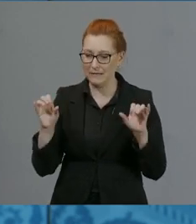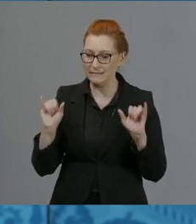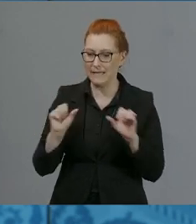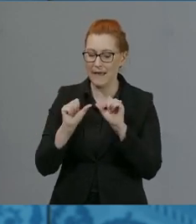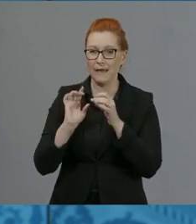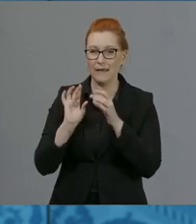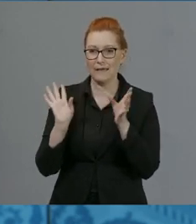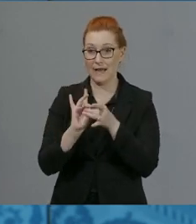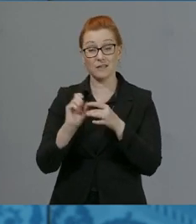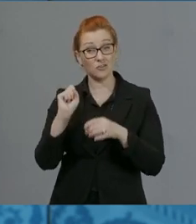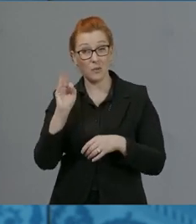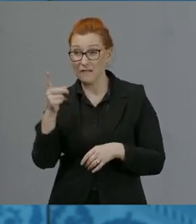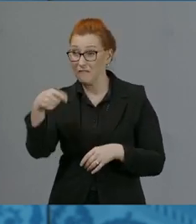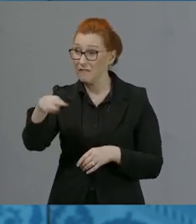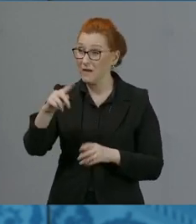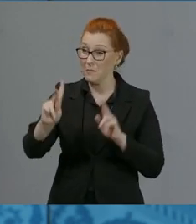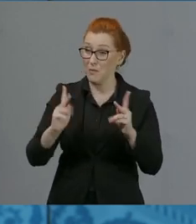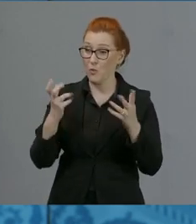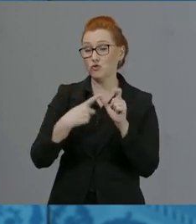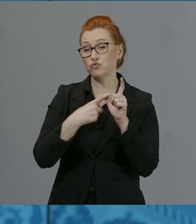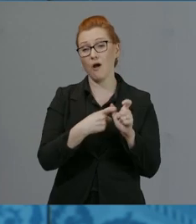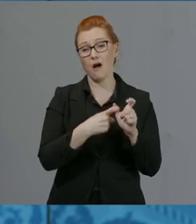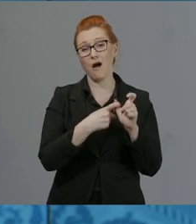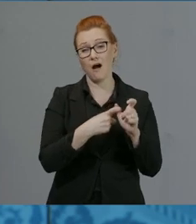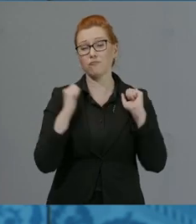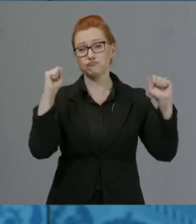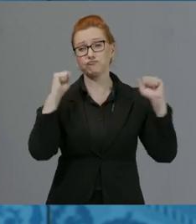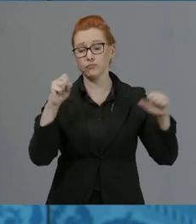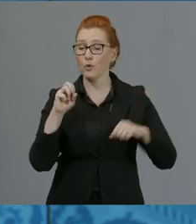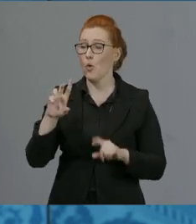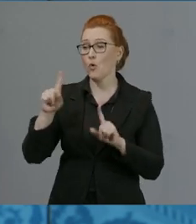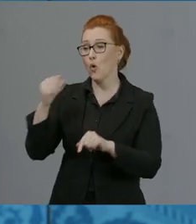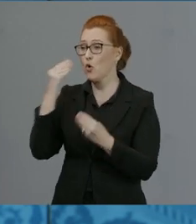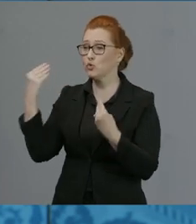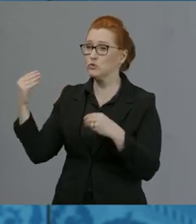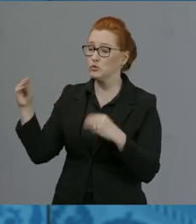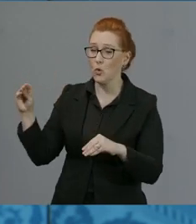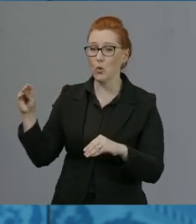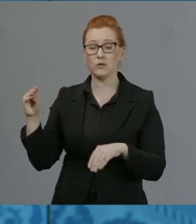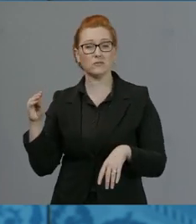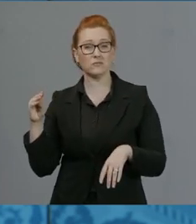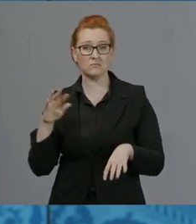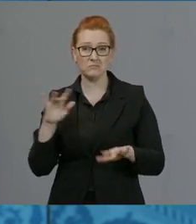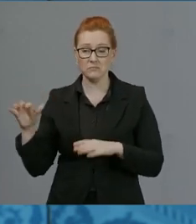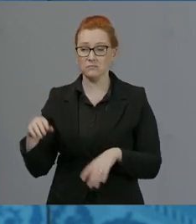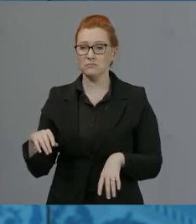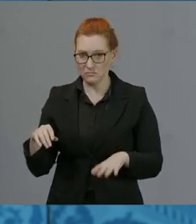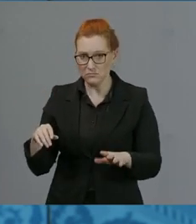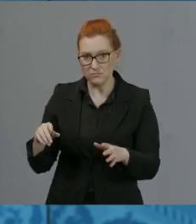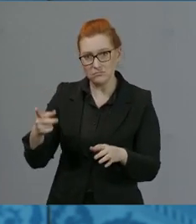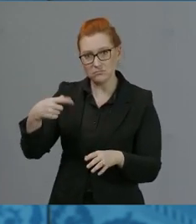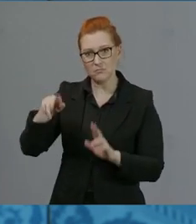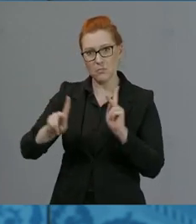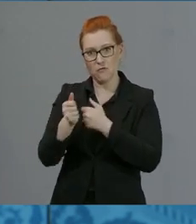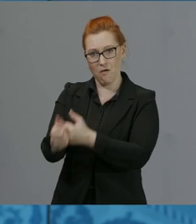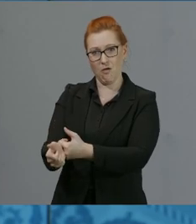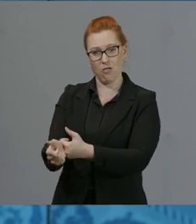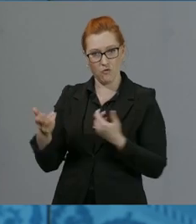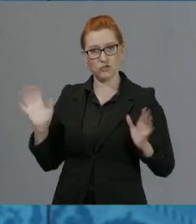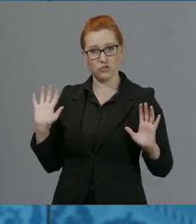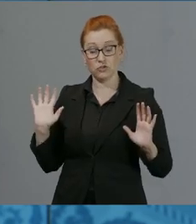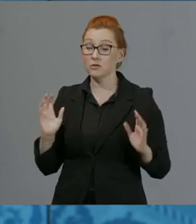to the grocery store for supplies, you've been doing that. Now, if you want to take a loved one out to dinner on the 11th or the